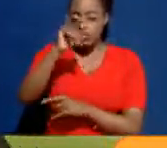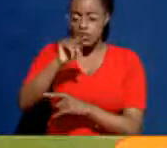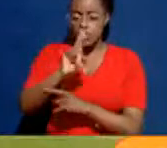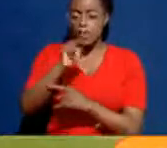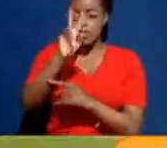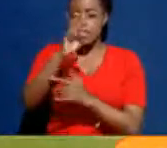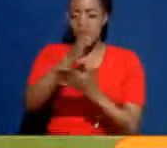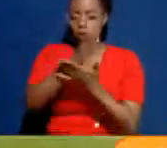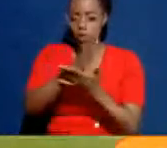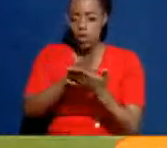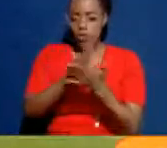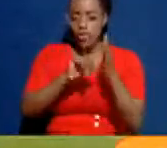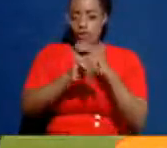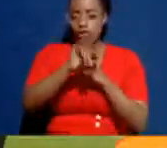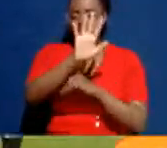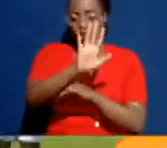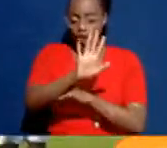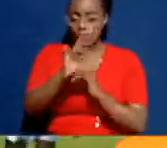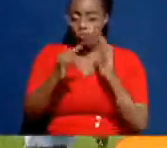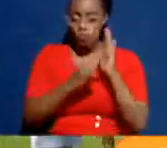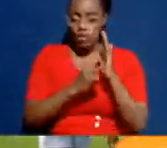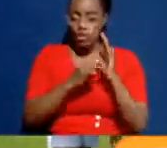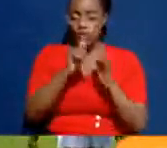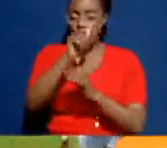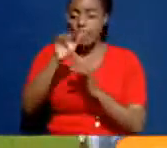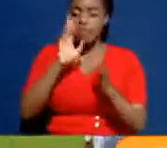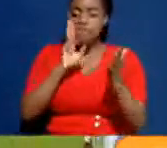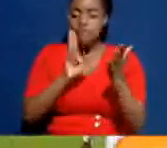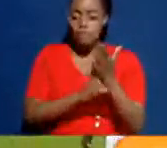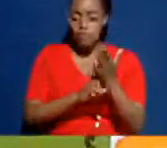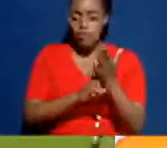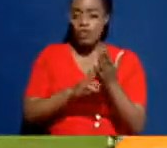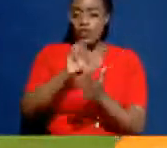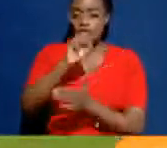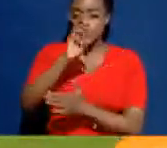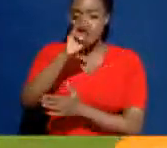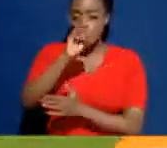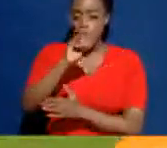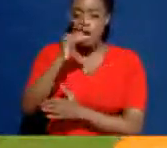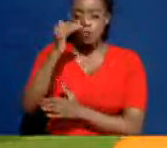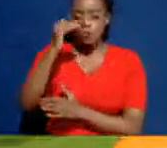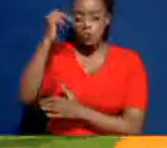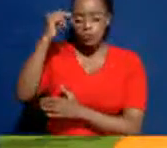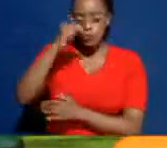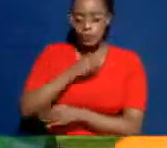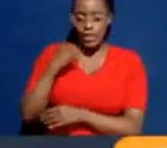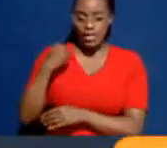in which they scored 5 tries. In other results, Samoa edged out Hong Kong, China